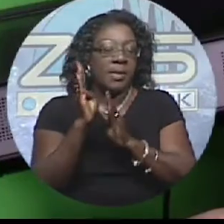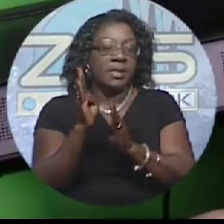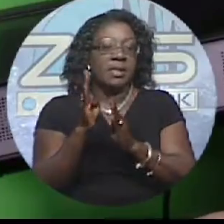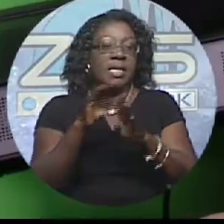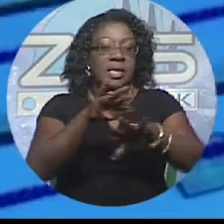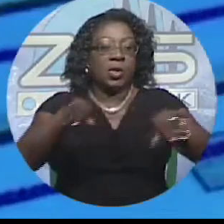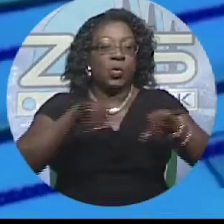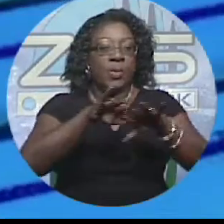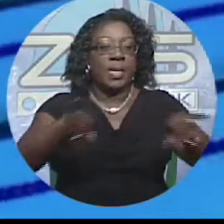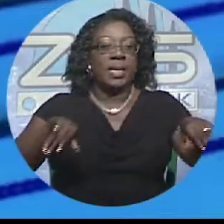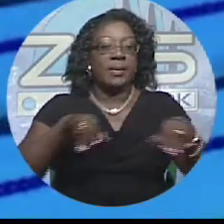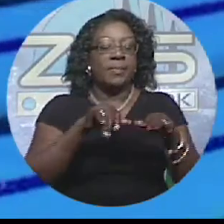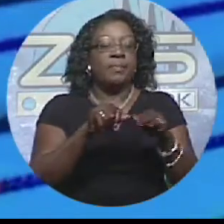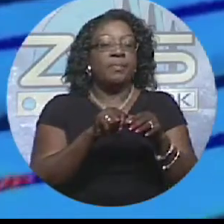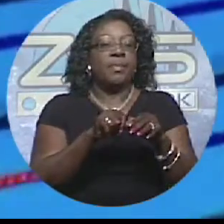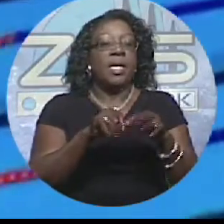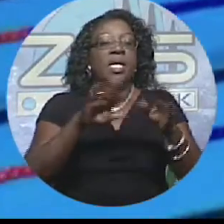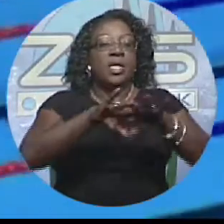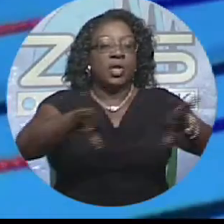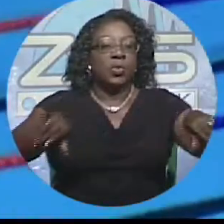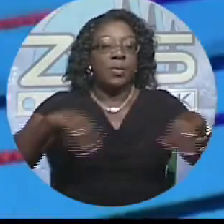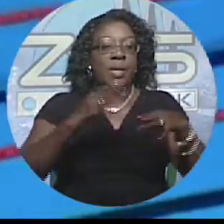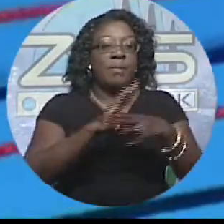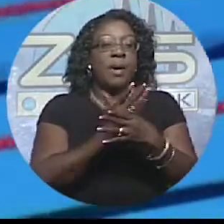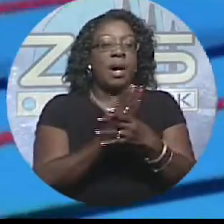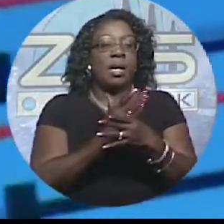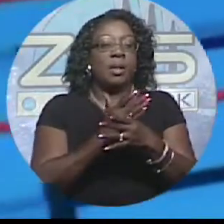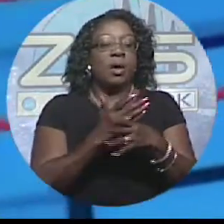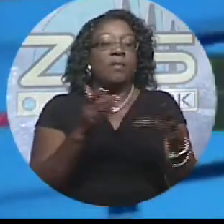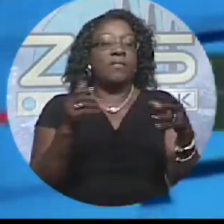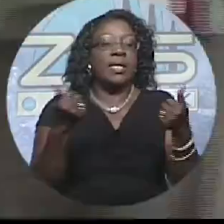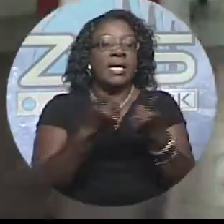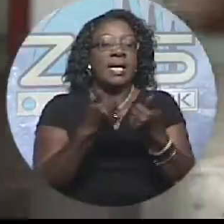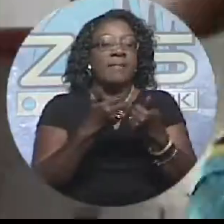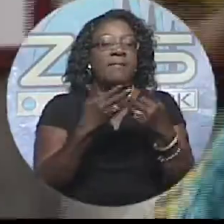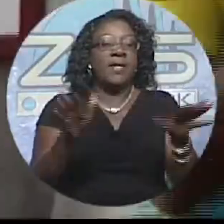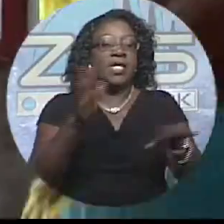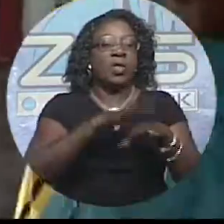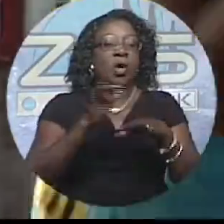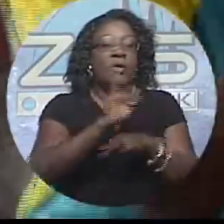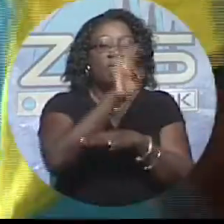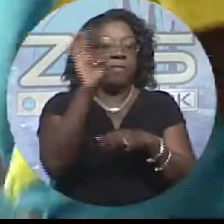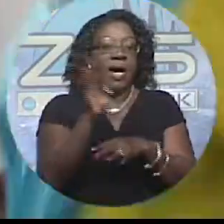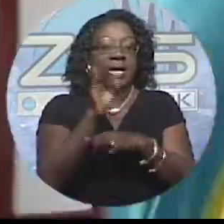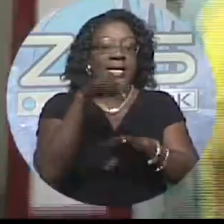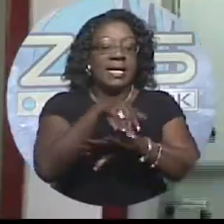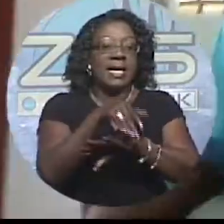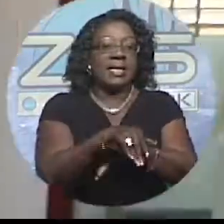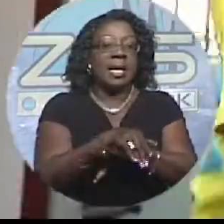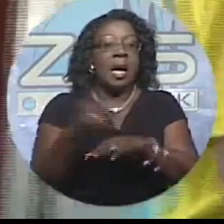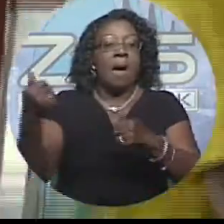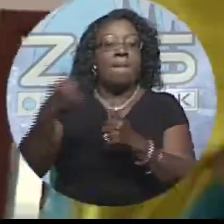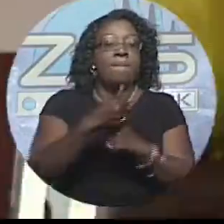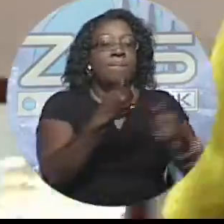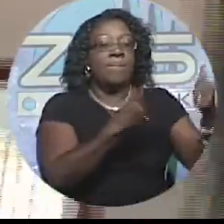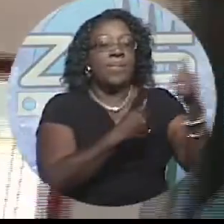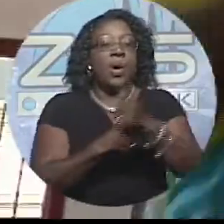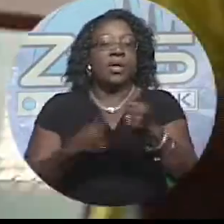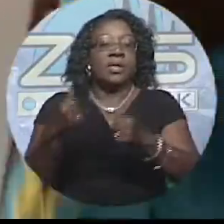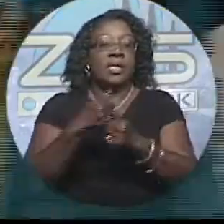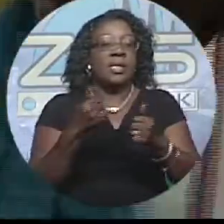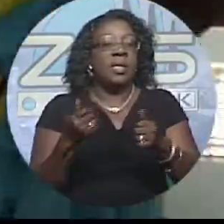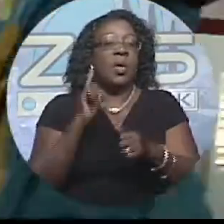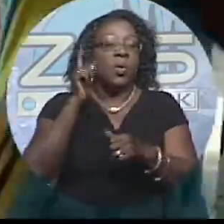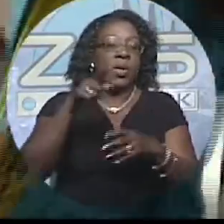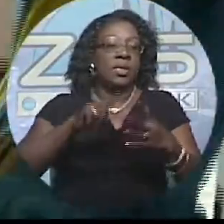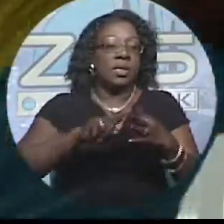for our federation. The swimming segment of the Pan Am Games wrapped up on Friday night. On Saturday evening, boxer Rashid Williams stepped into the ring but fell